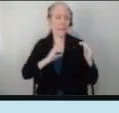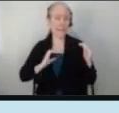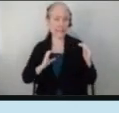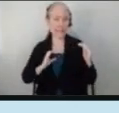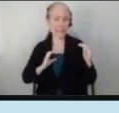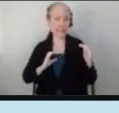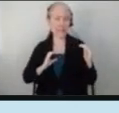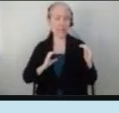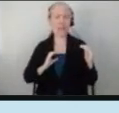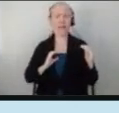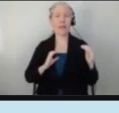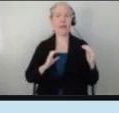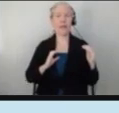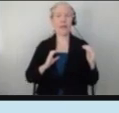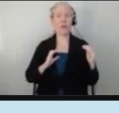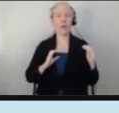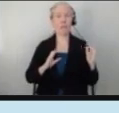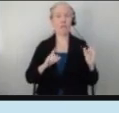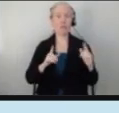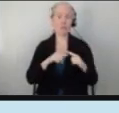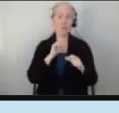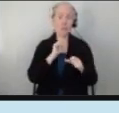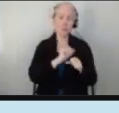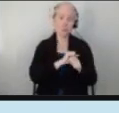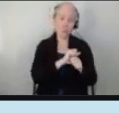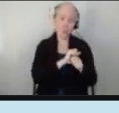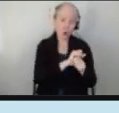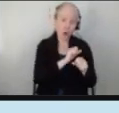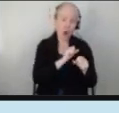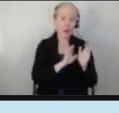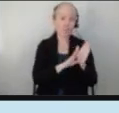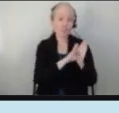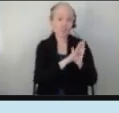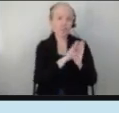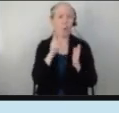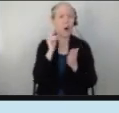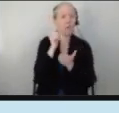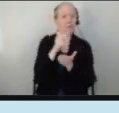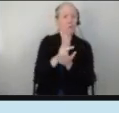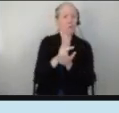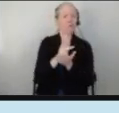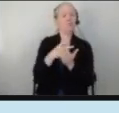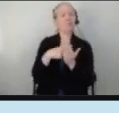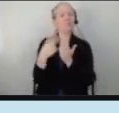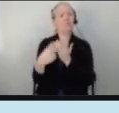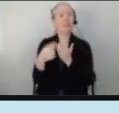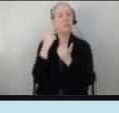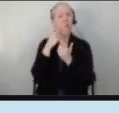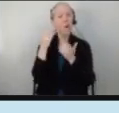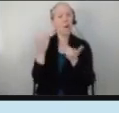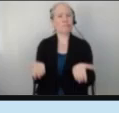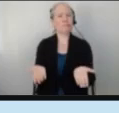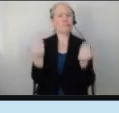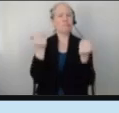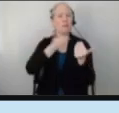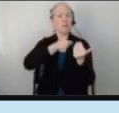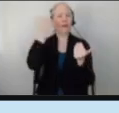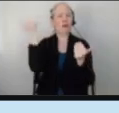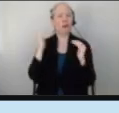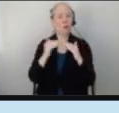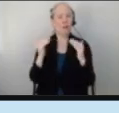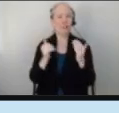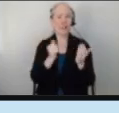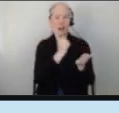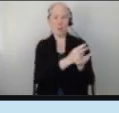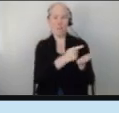working on or approving initiatives towards increasing equality? And I think approval would not be